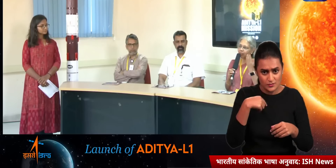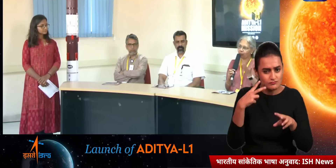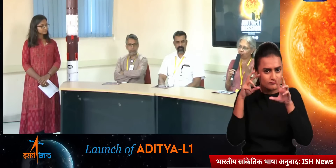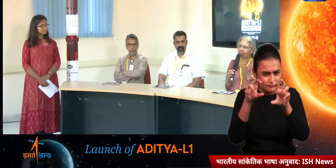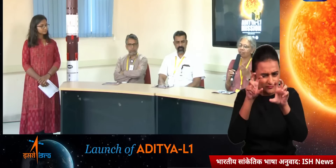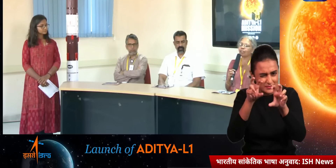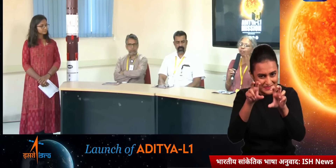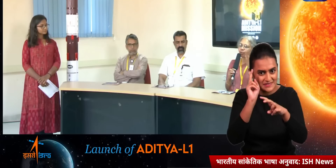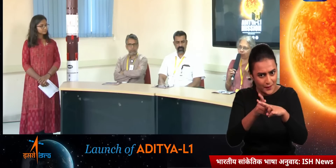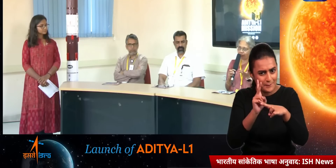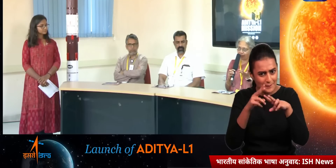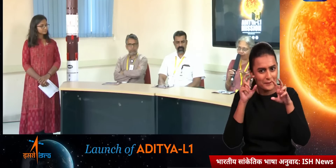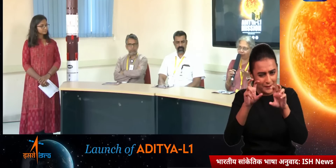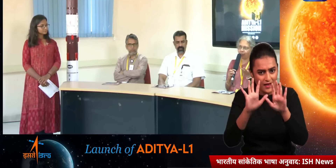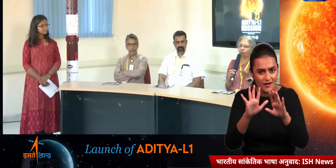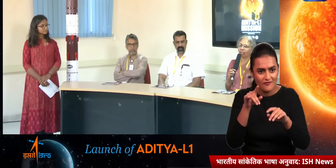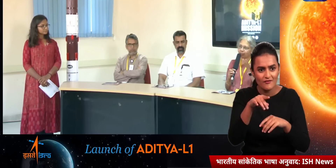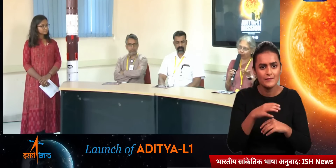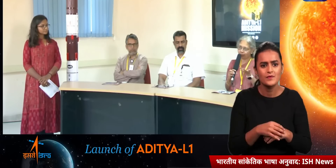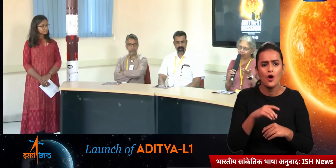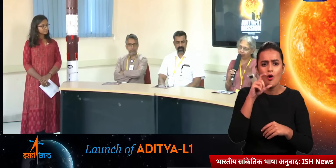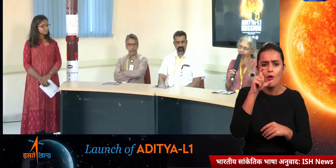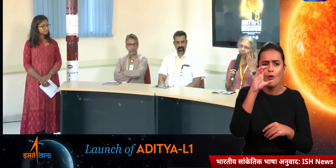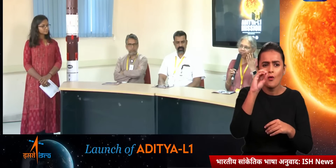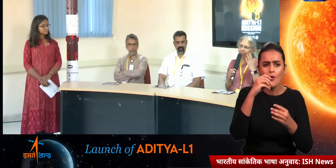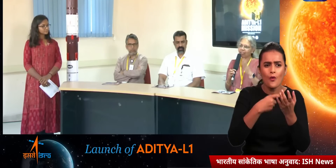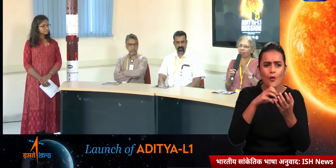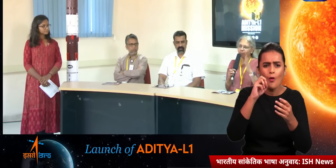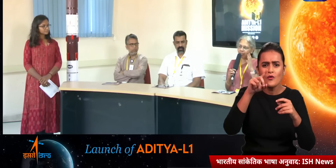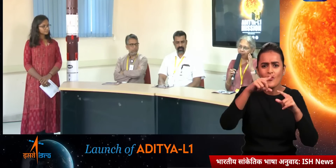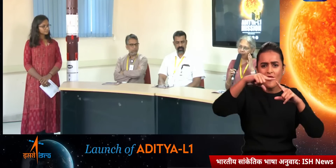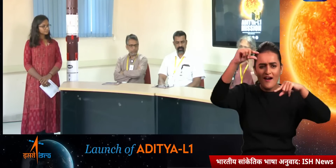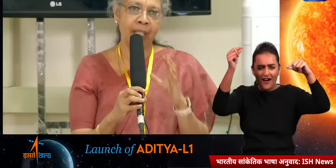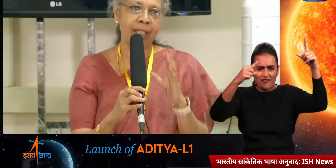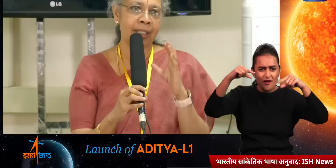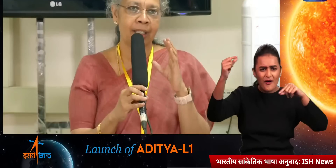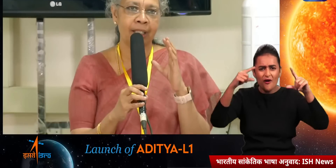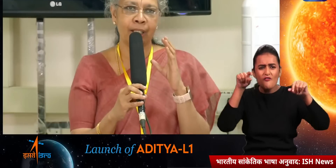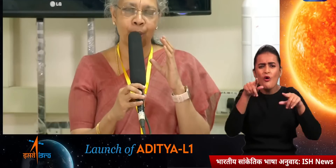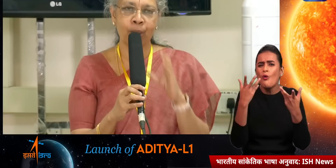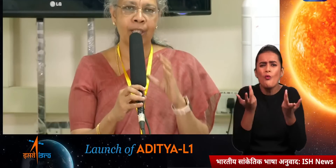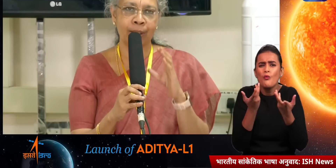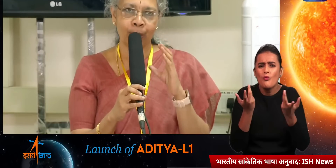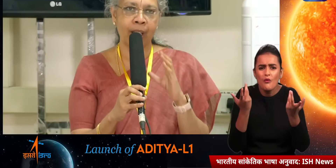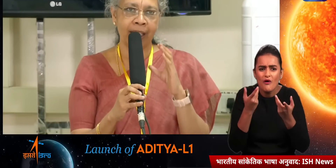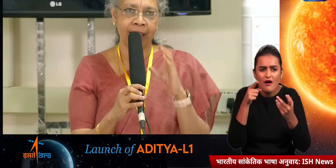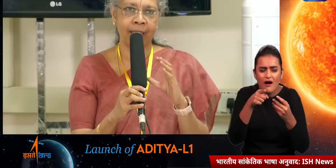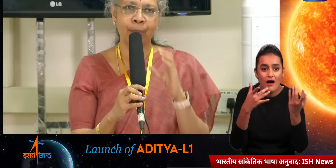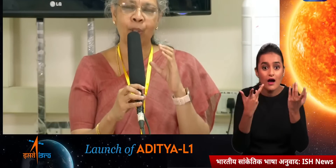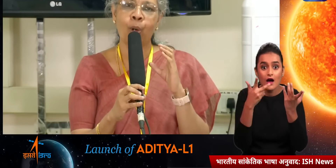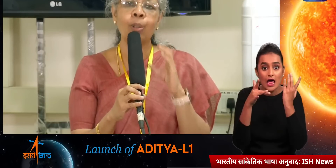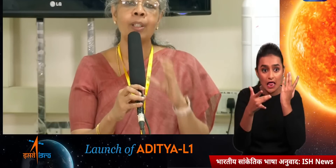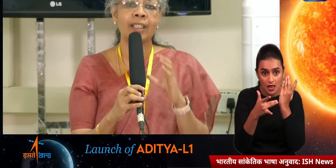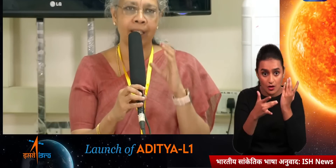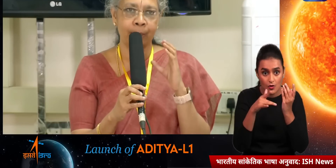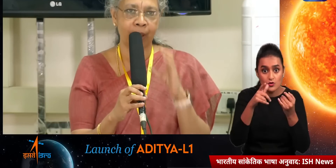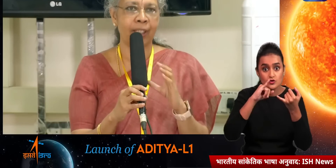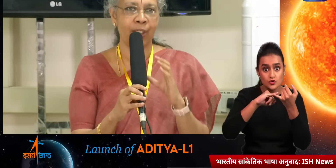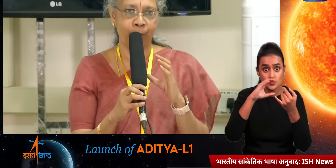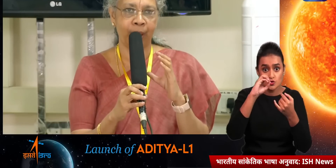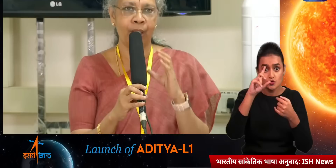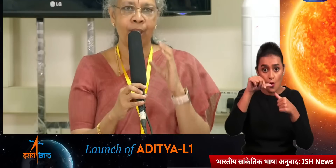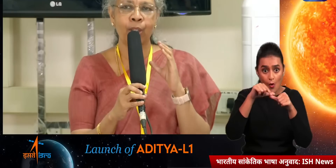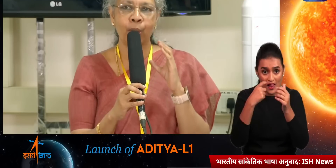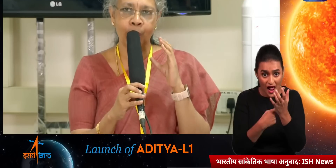using what? A coronagraph. Now what's a coronagraph? This instrument makes a total solar eclipse all the time within